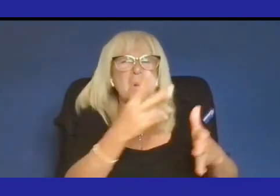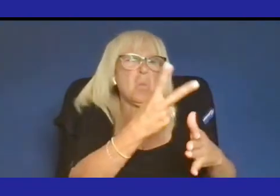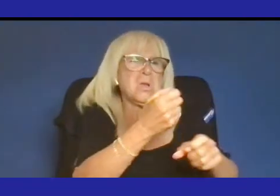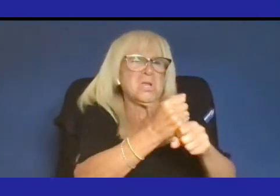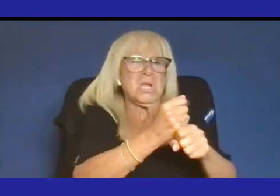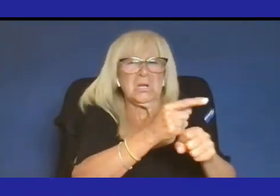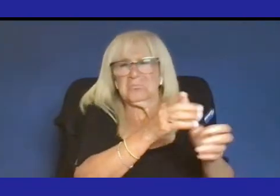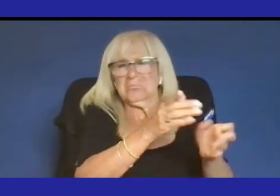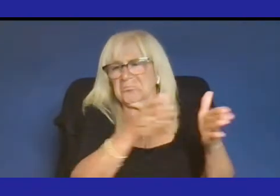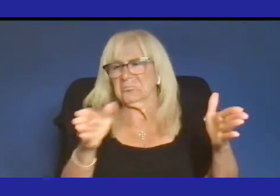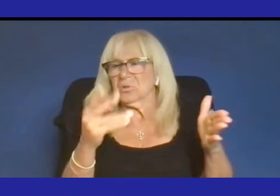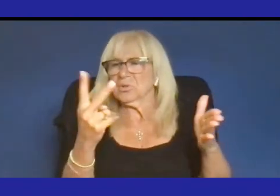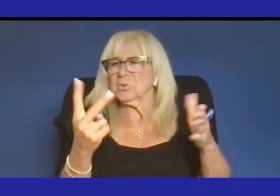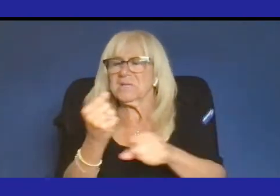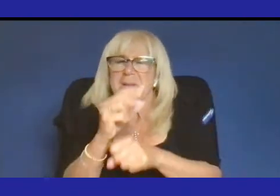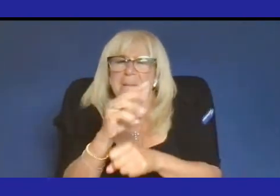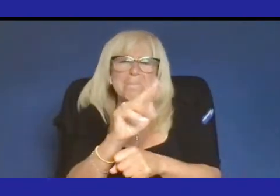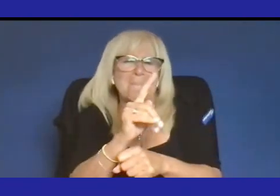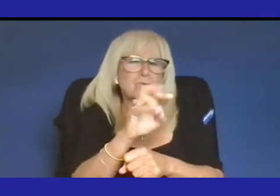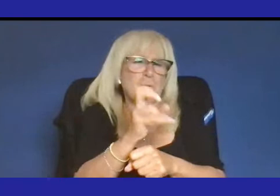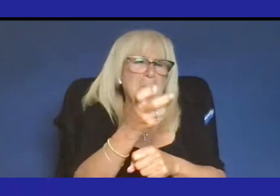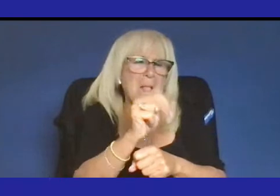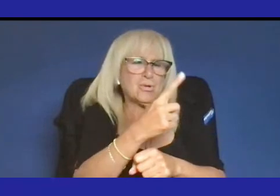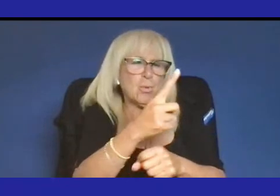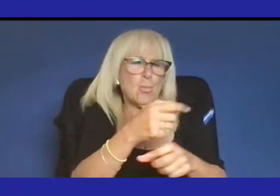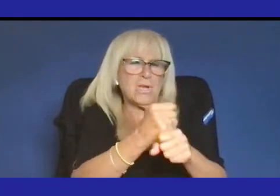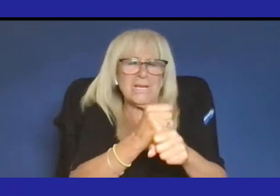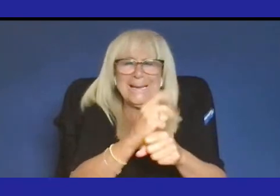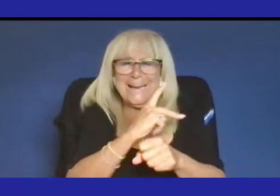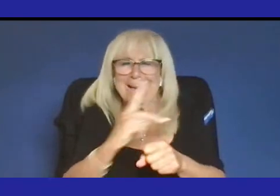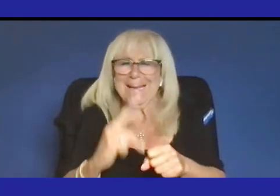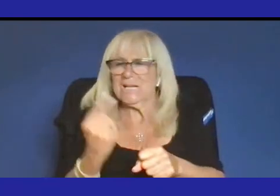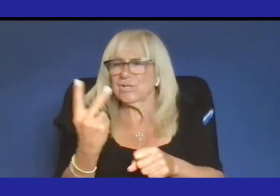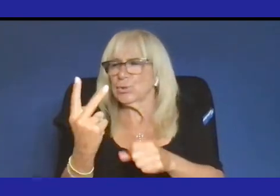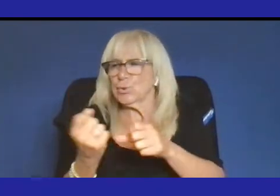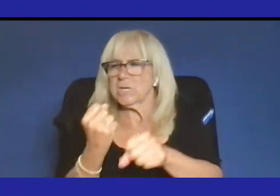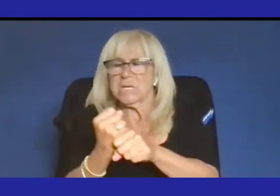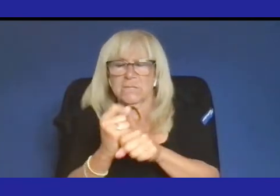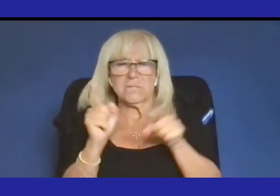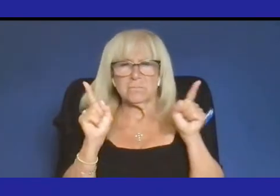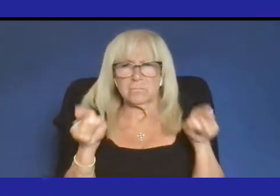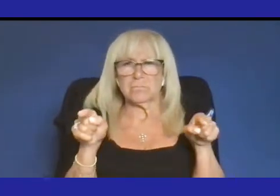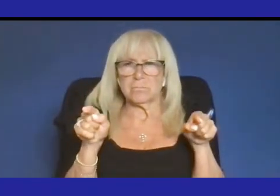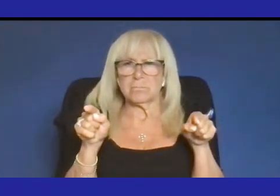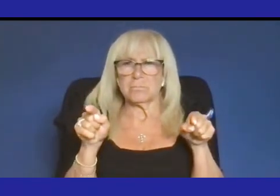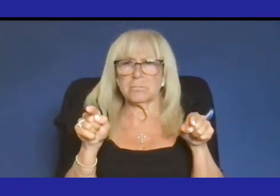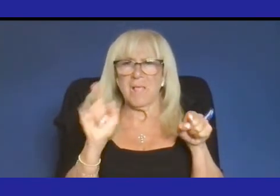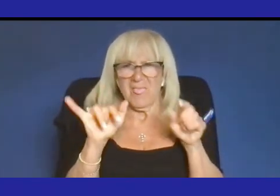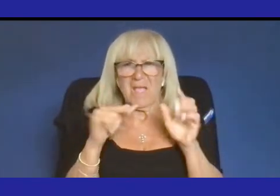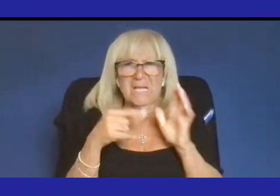probably be 1 year. Kings would be 2 years, just to give you an example.